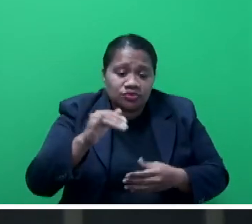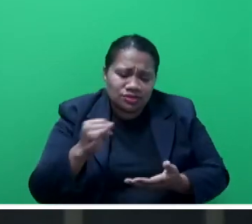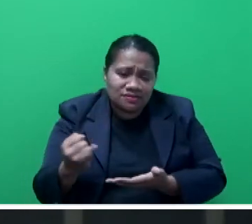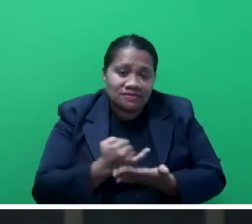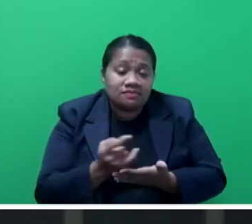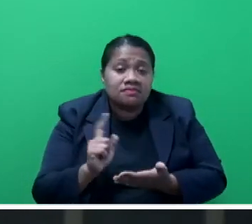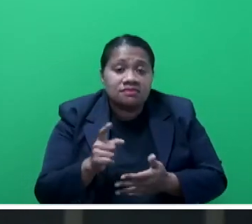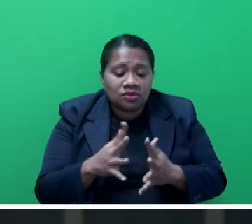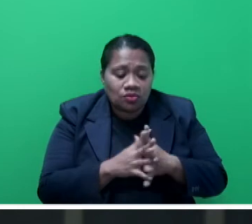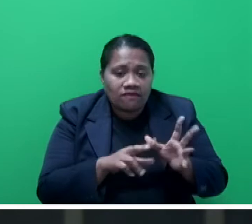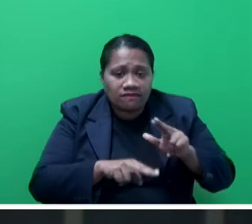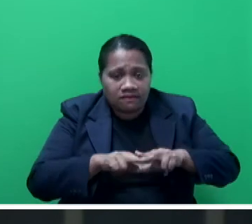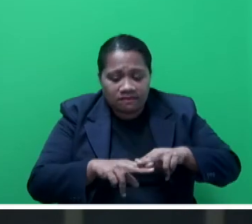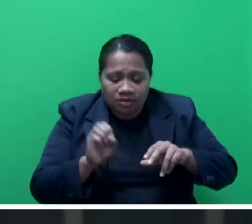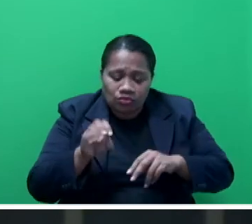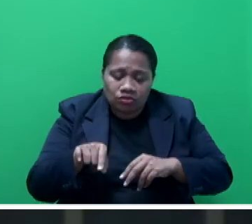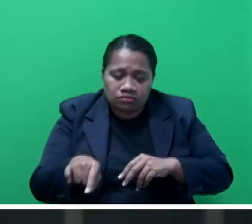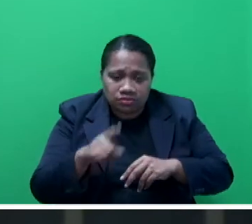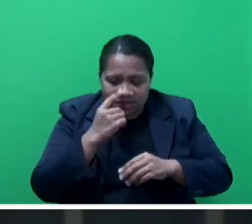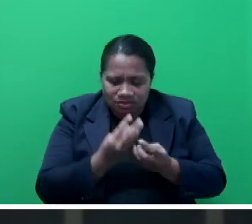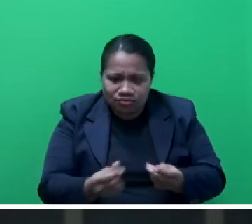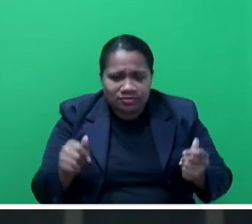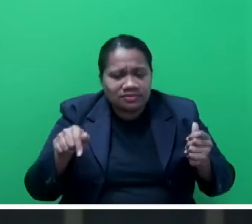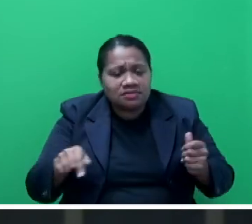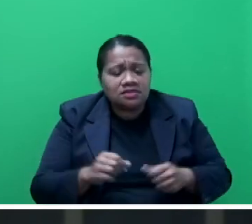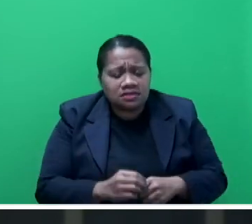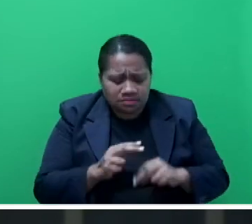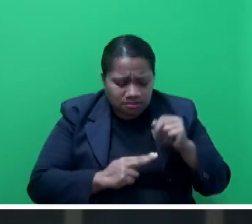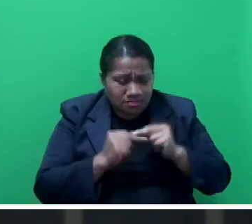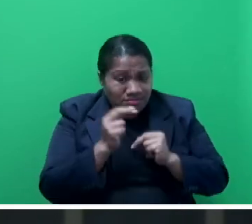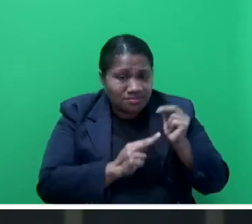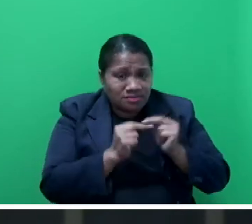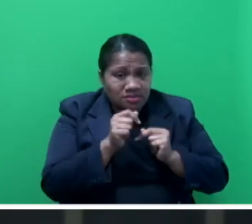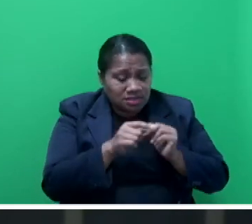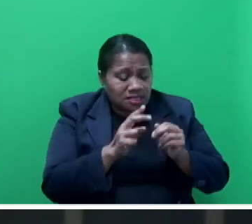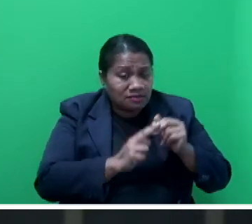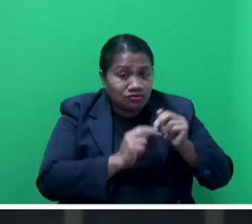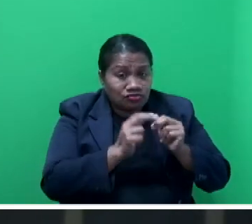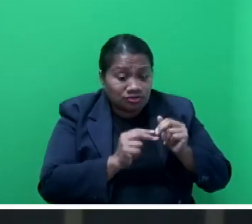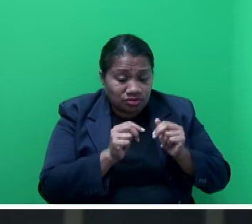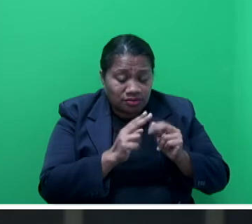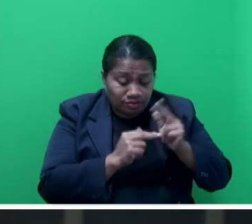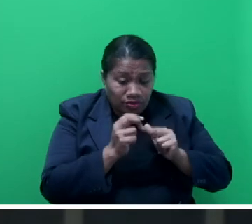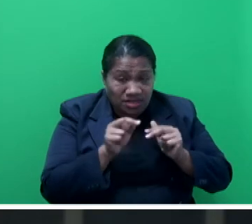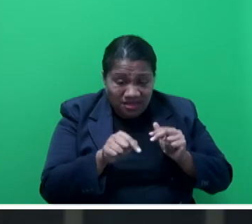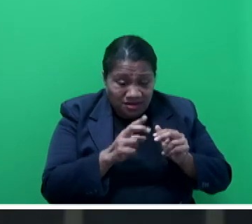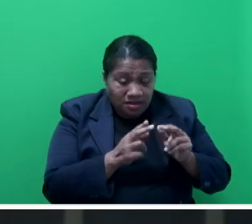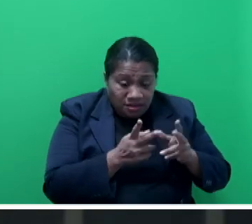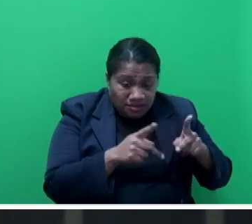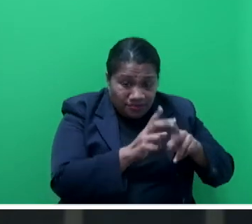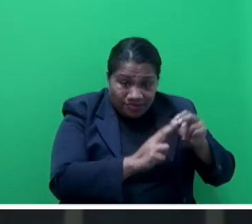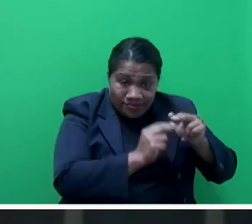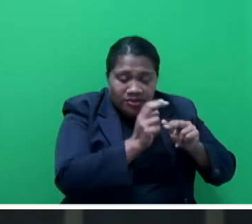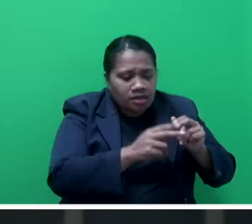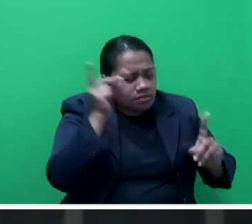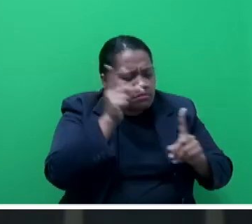will put in to address its infrastructure. Building a resilient infrastructure that caters for the needs for the present and future is the main goal